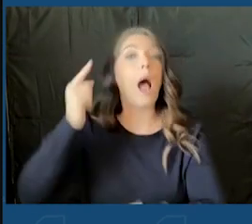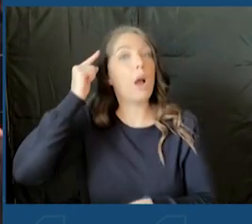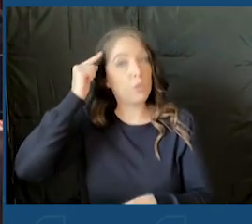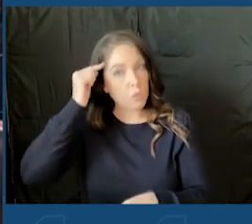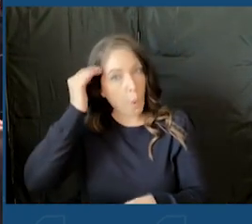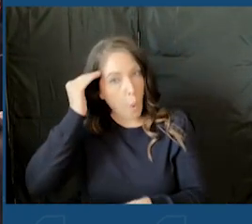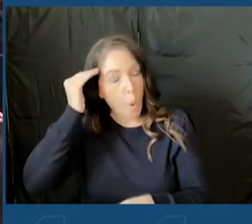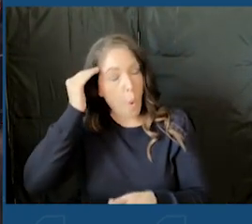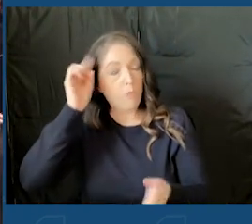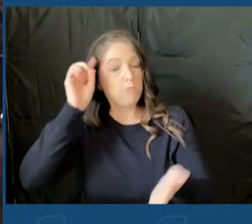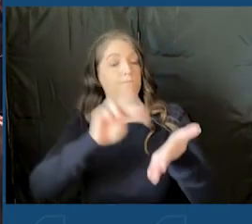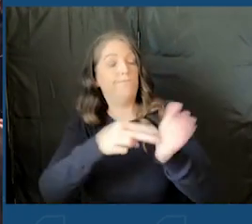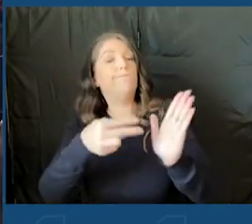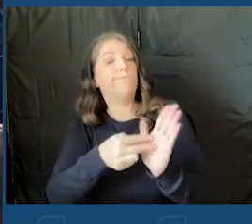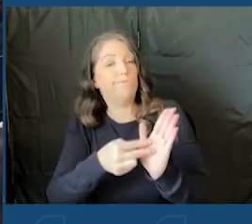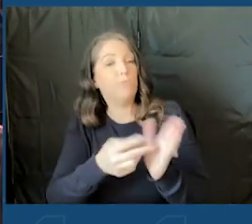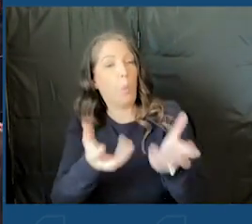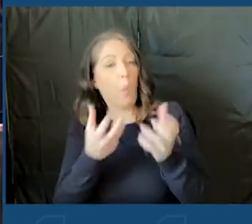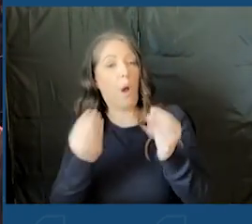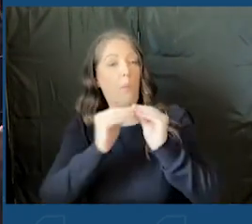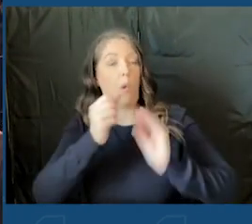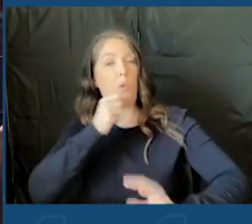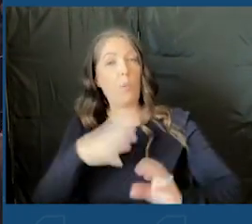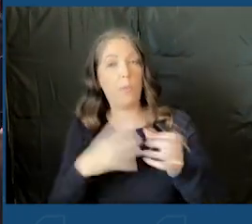happen. So I